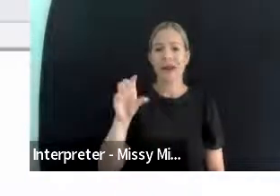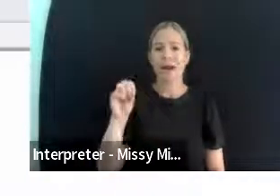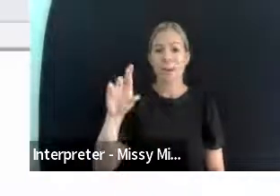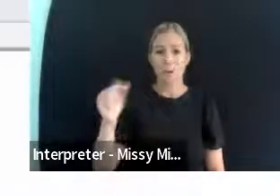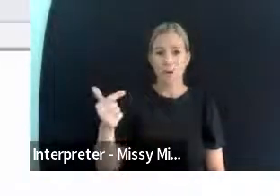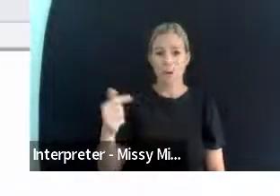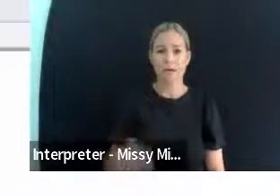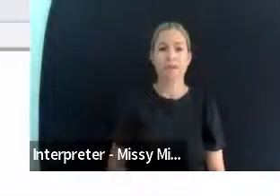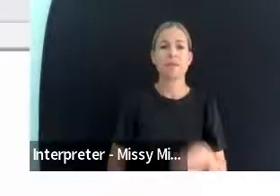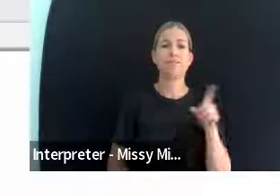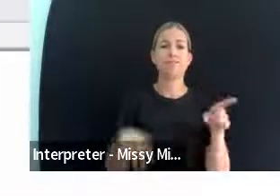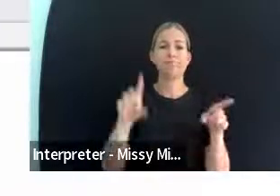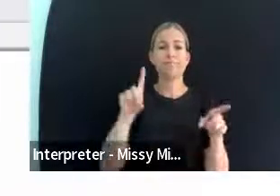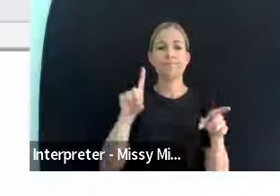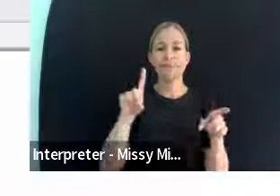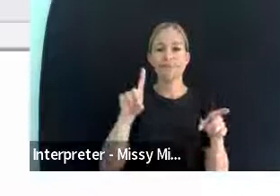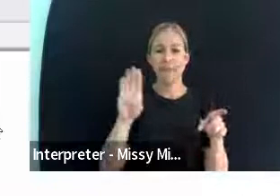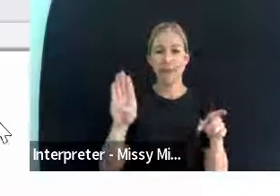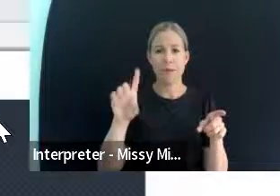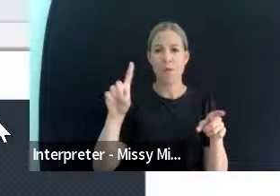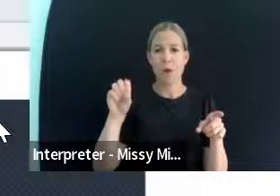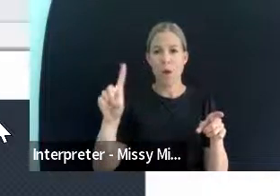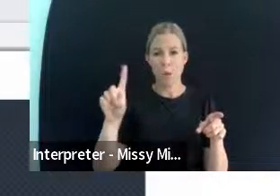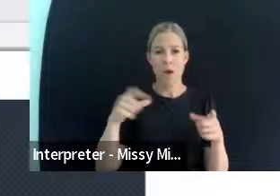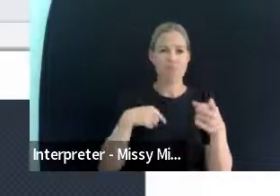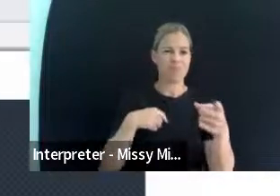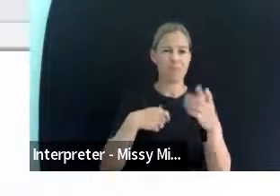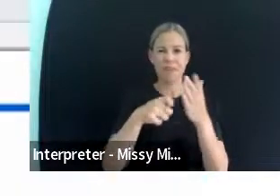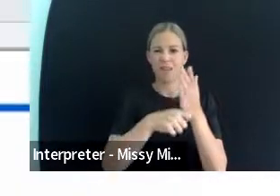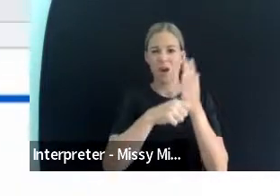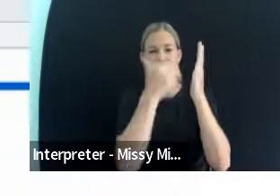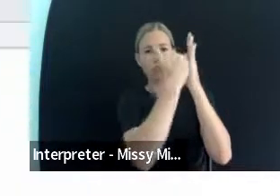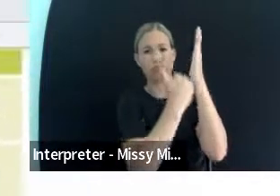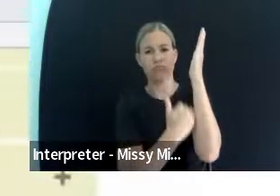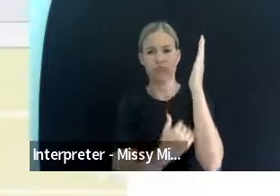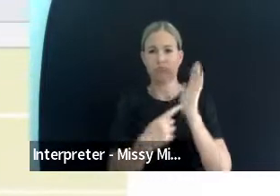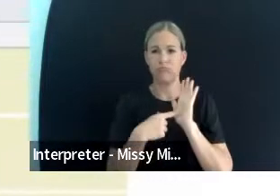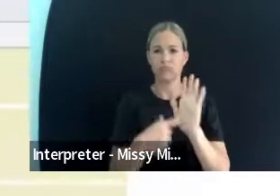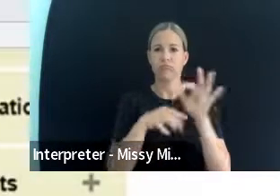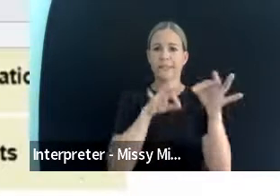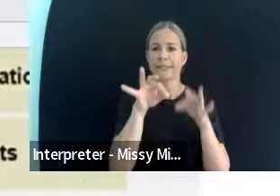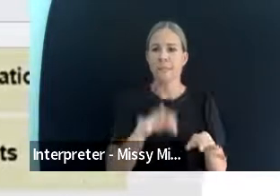DB101's articles and tools can help you make informed choices about benefits and work.